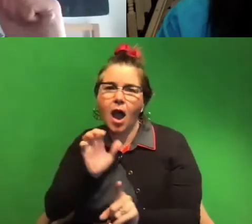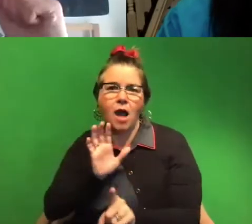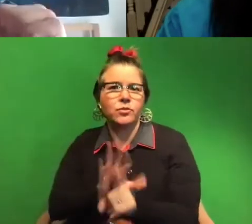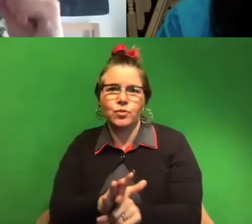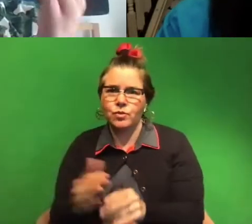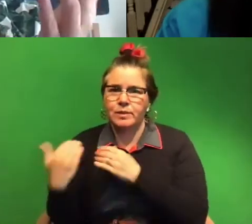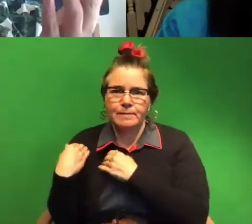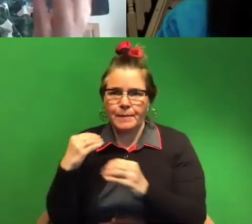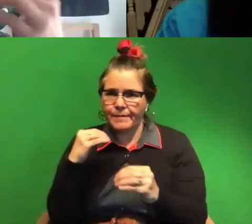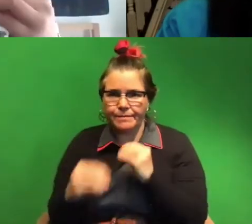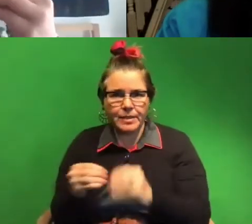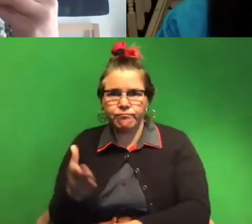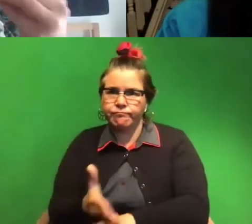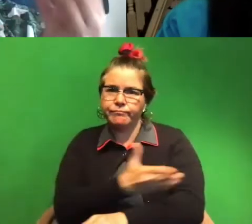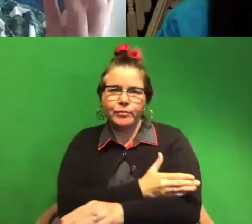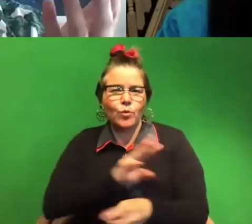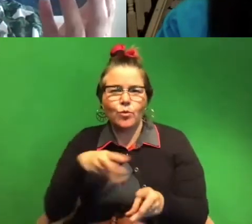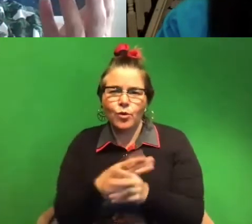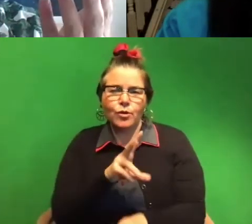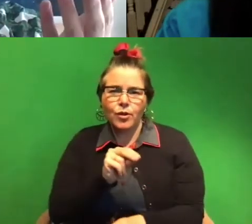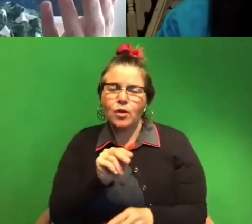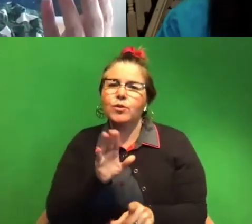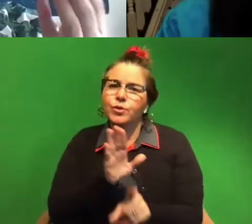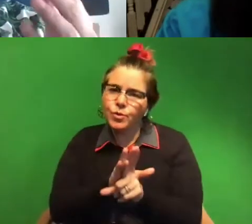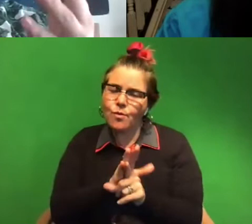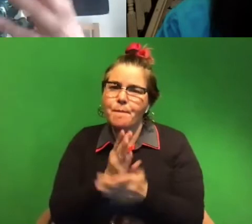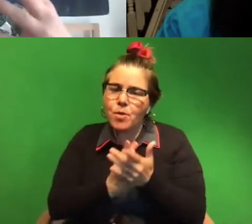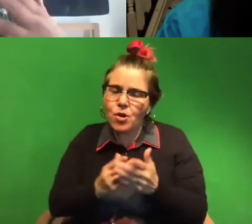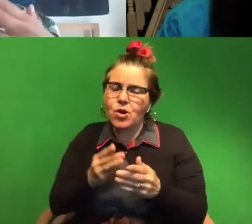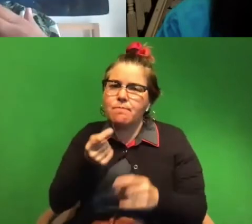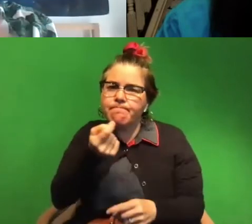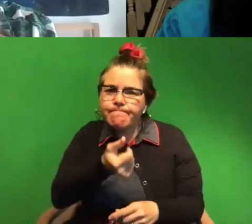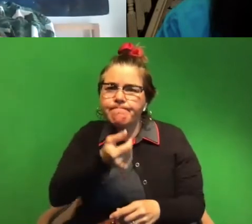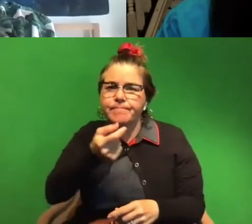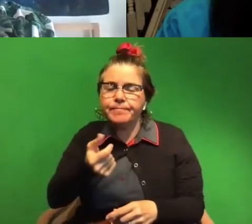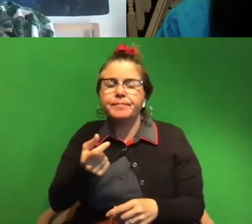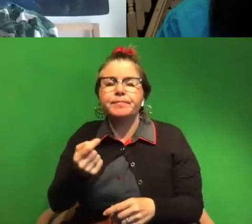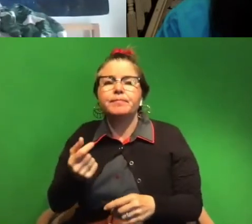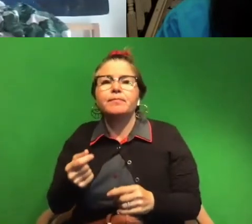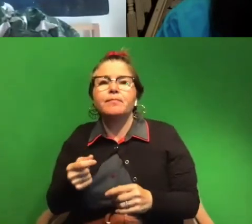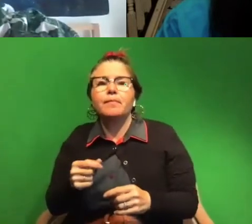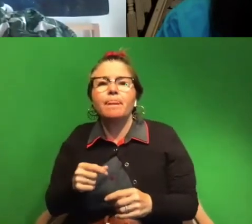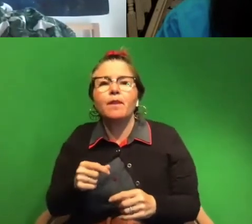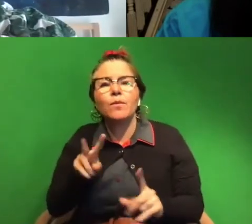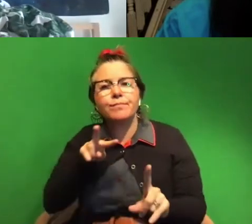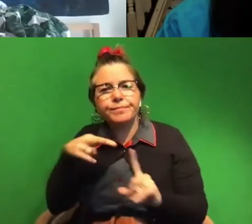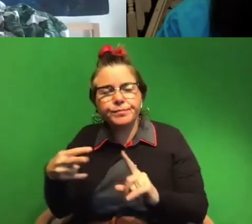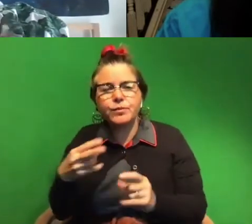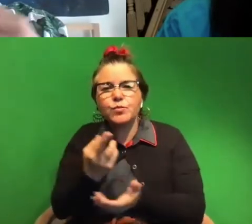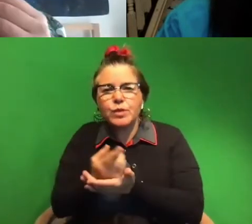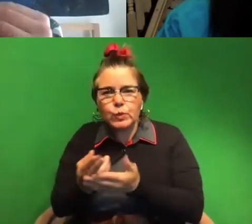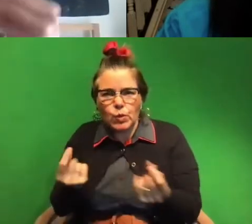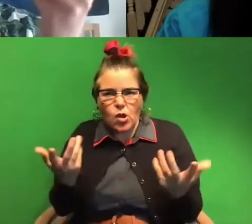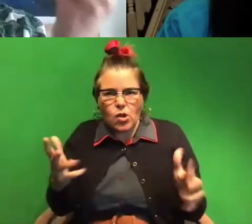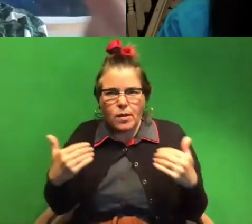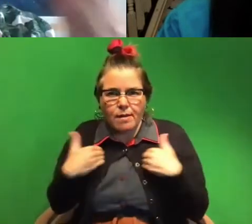the world, it's on you to do what you can with the resources that you have